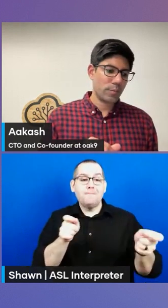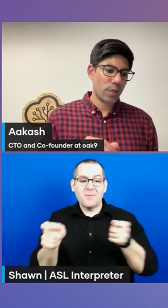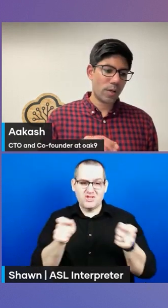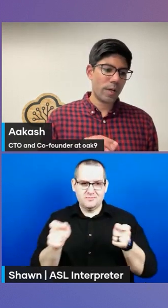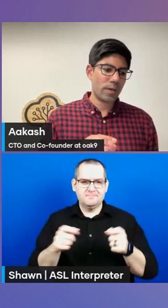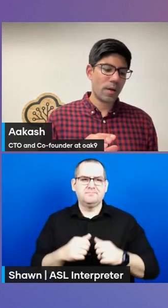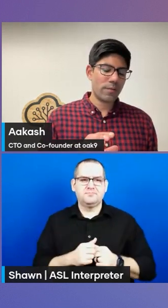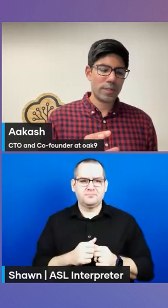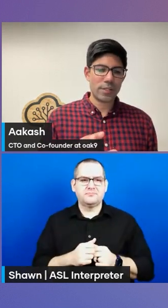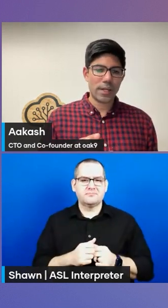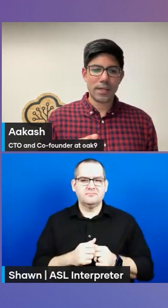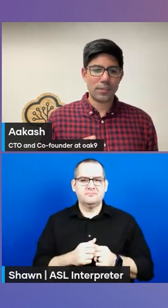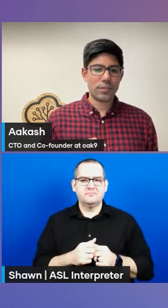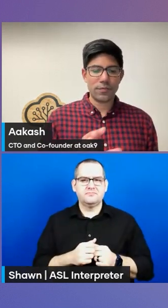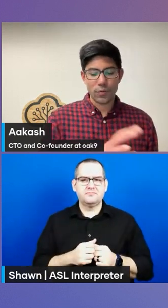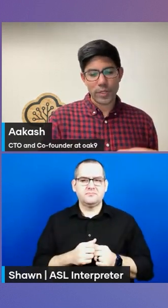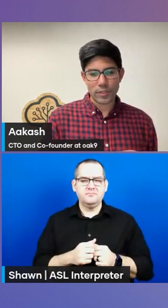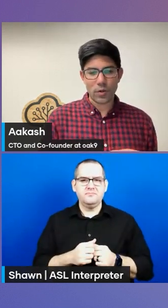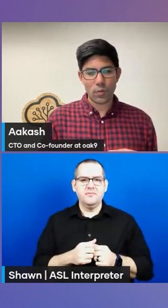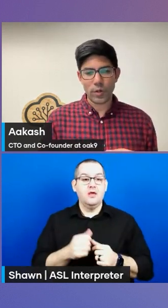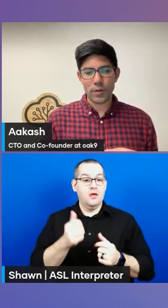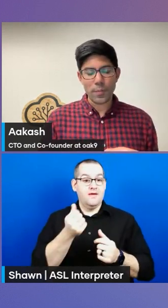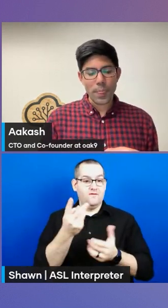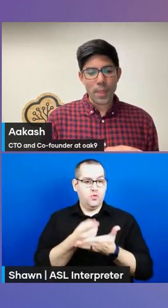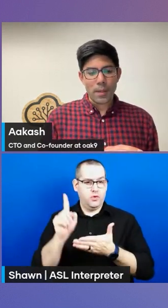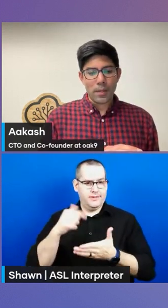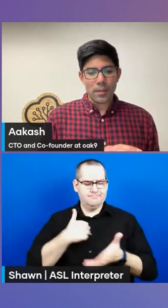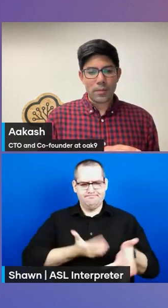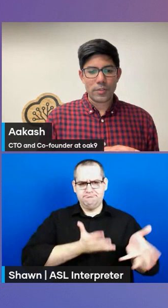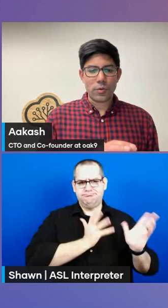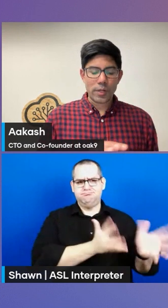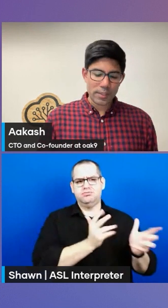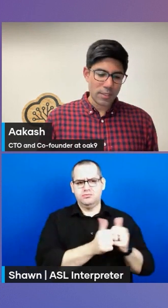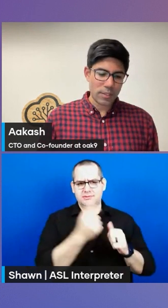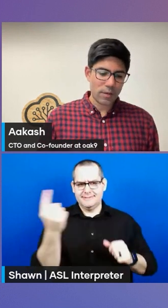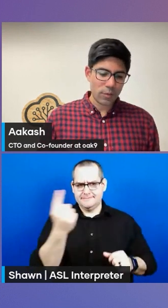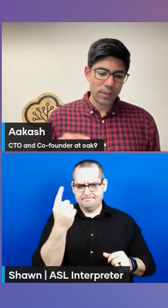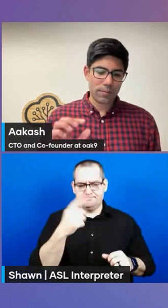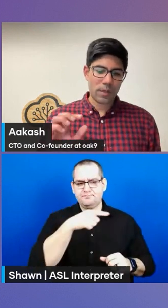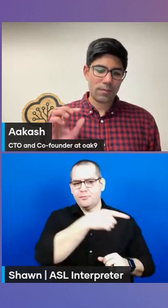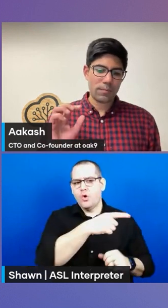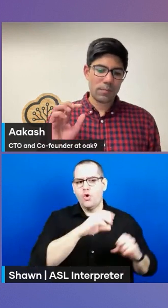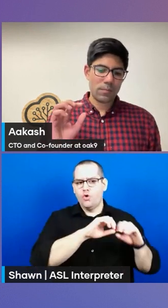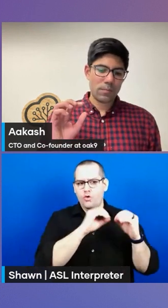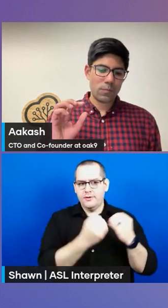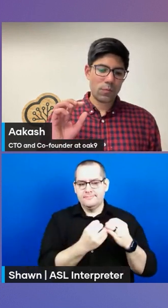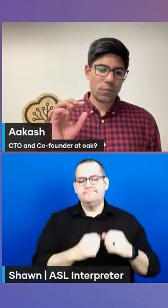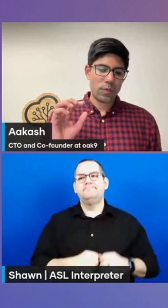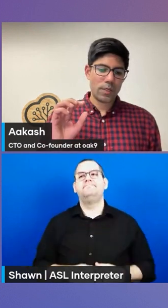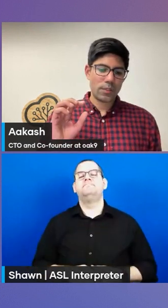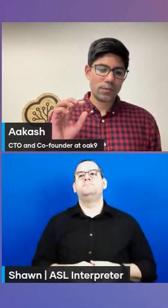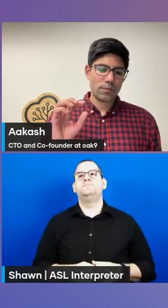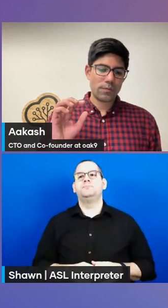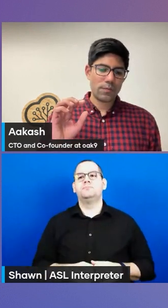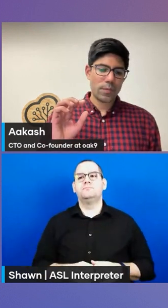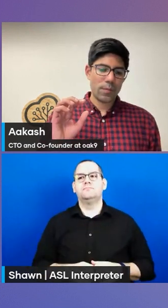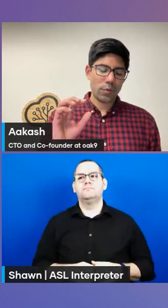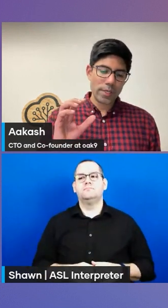kind of talk about a conversation I had just a few weeks ago where there's an organization that really kind of